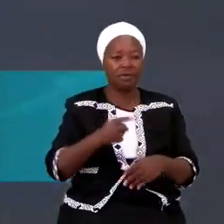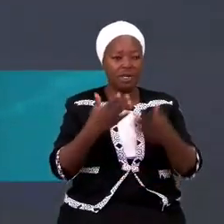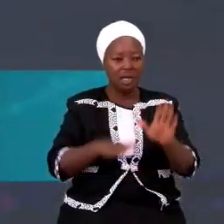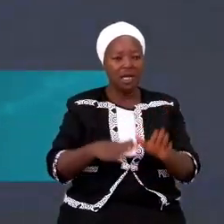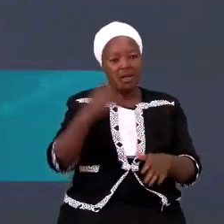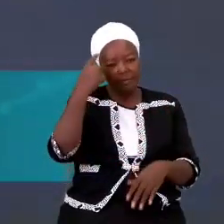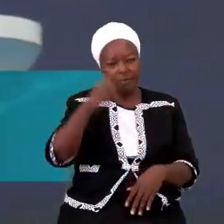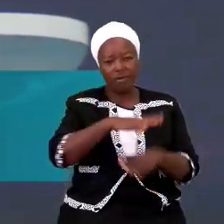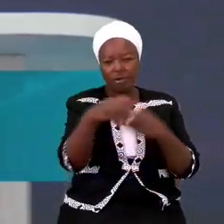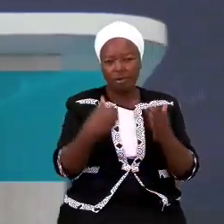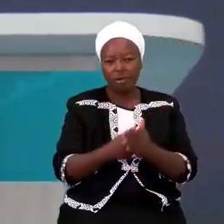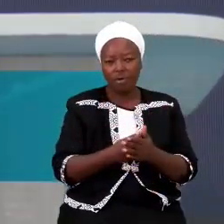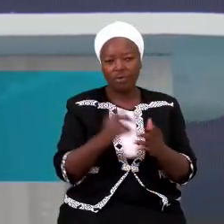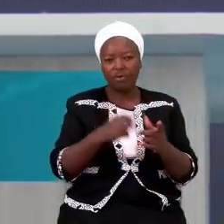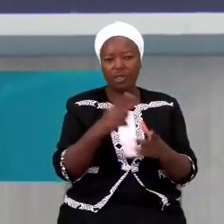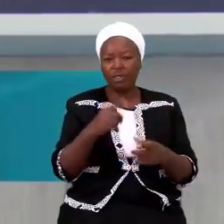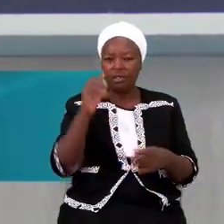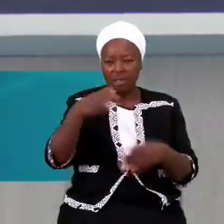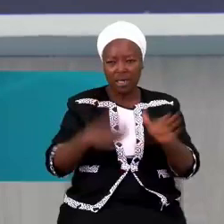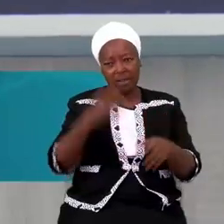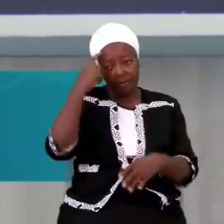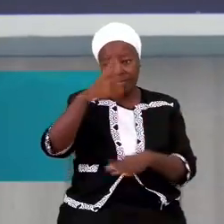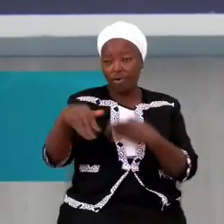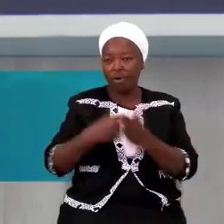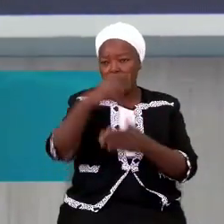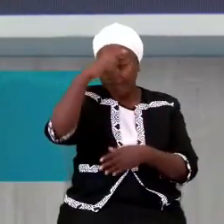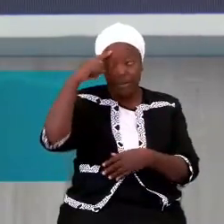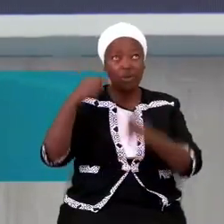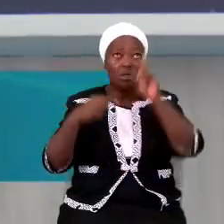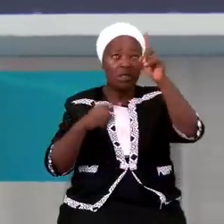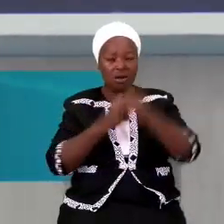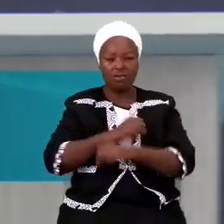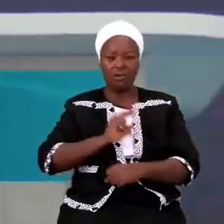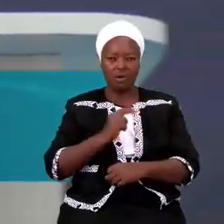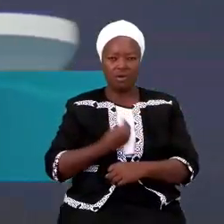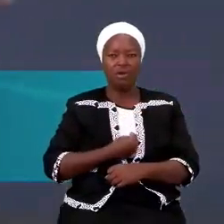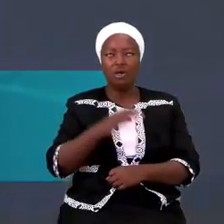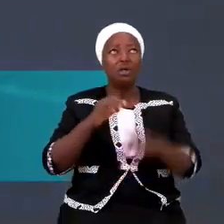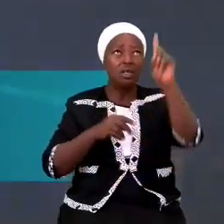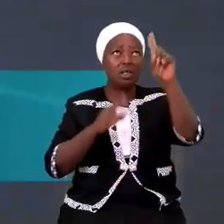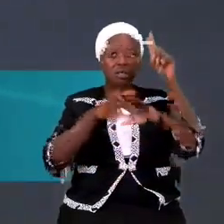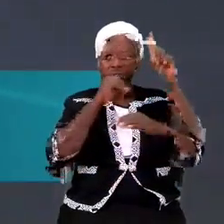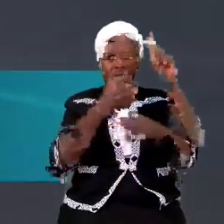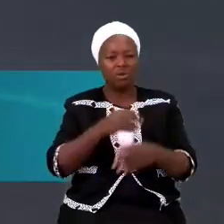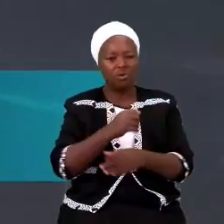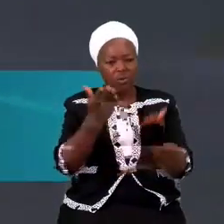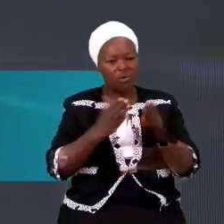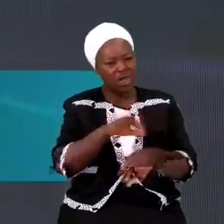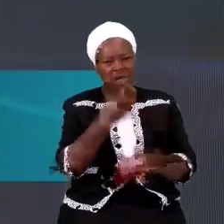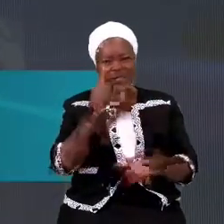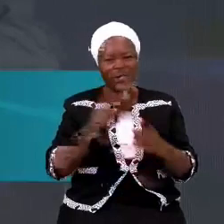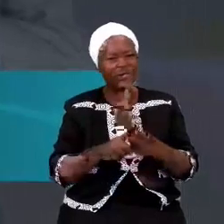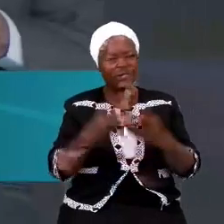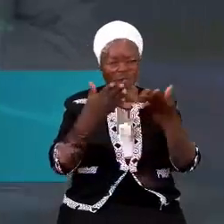want anyone to perish. If one died for all, then we're all dead. And then in